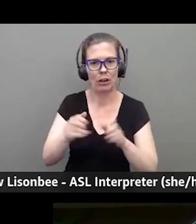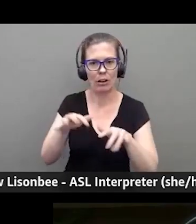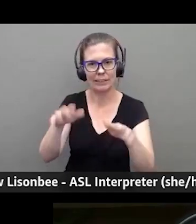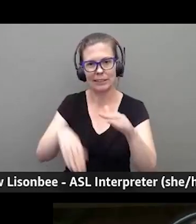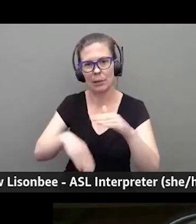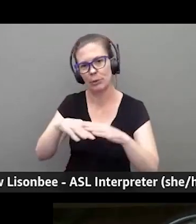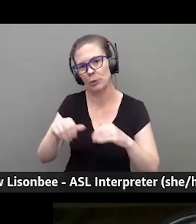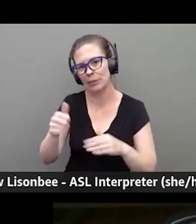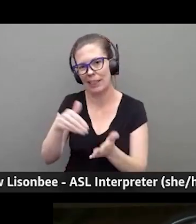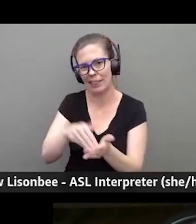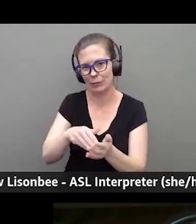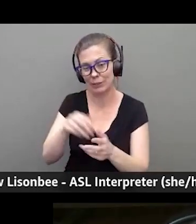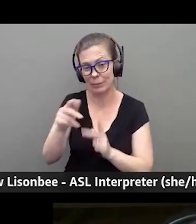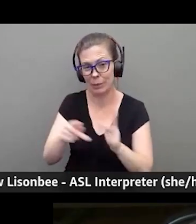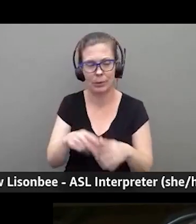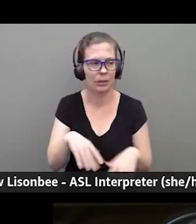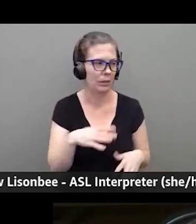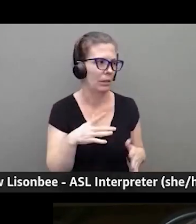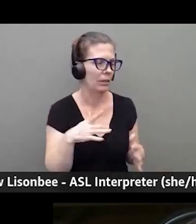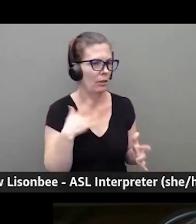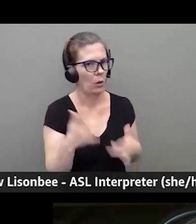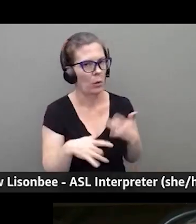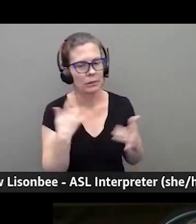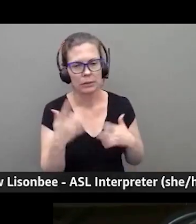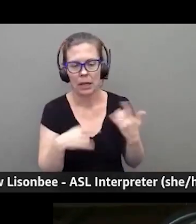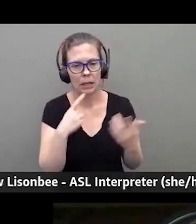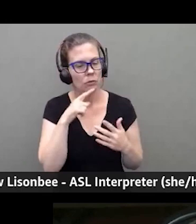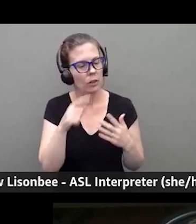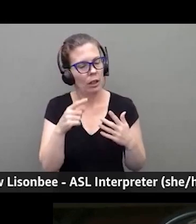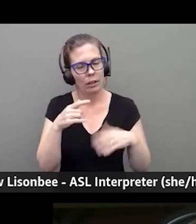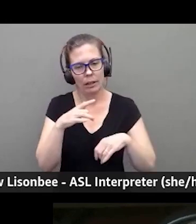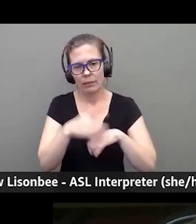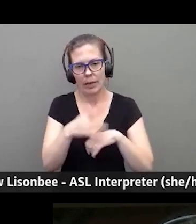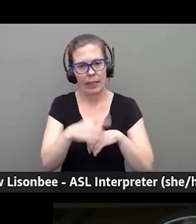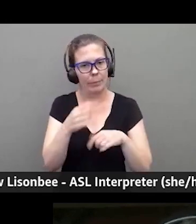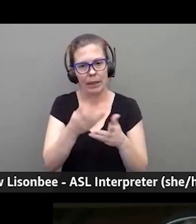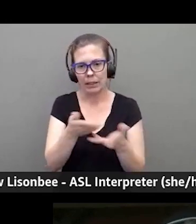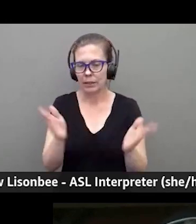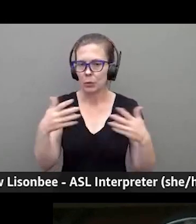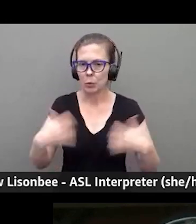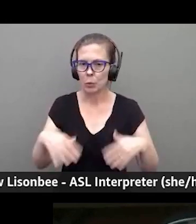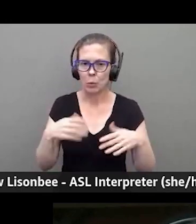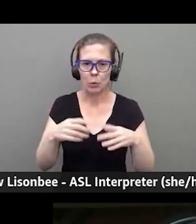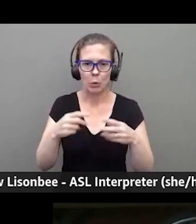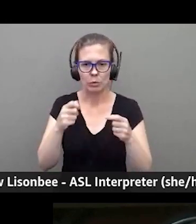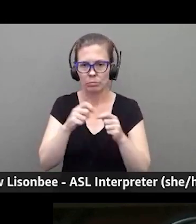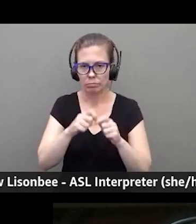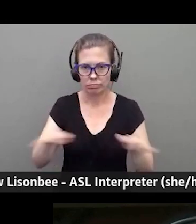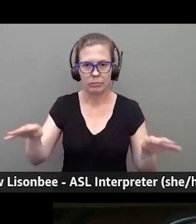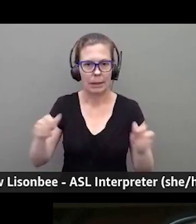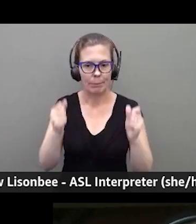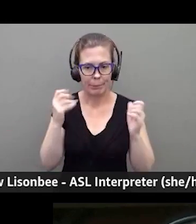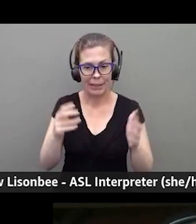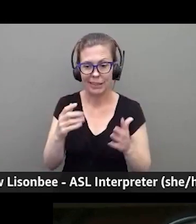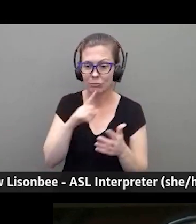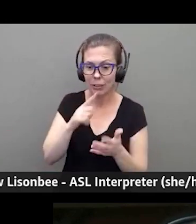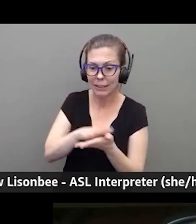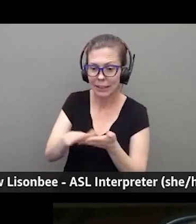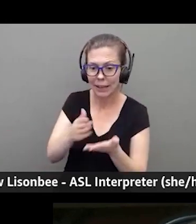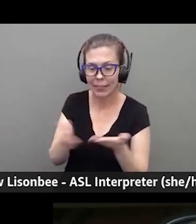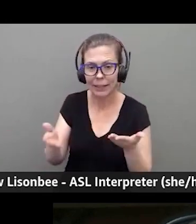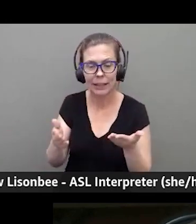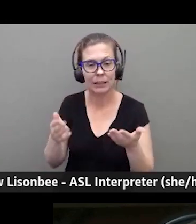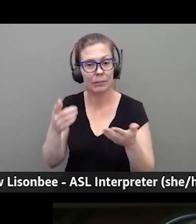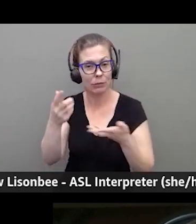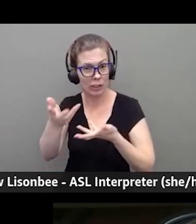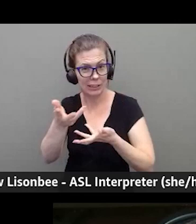Super, super exciting stuff. And it just opens up so many possible use cases. The really nice thing about having this in Amazon